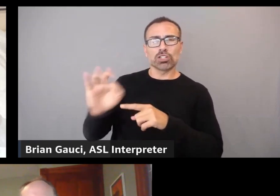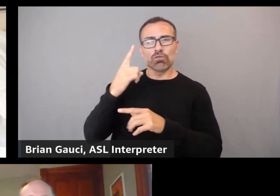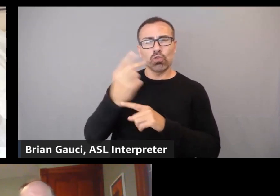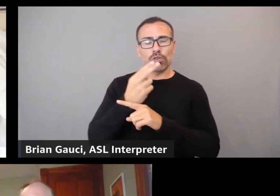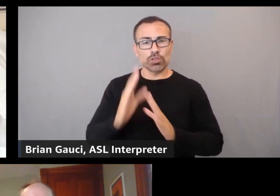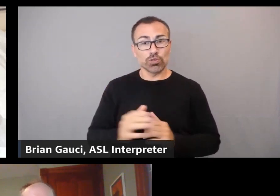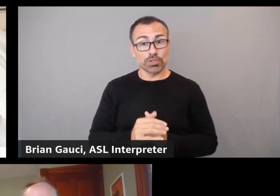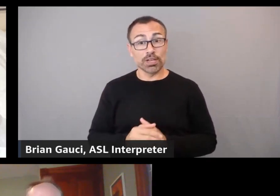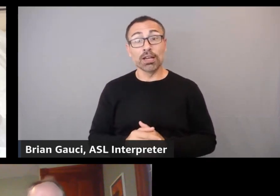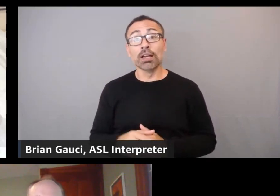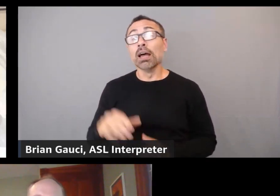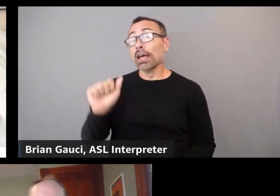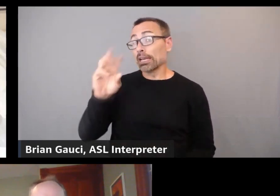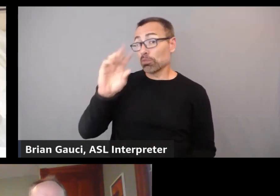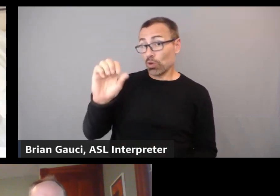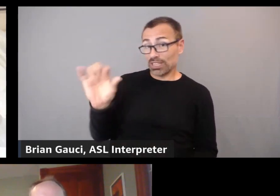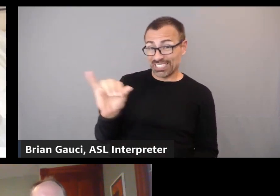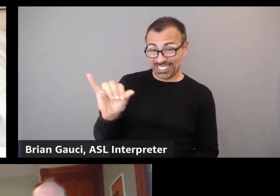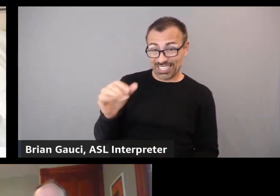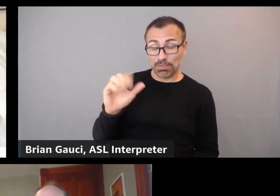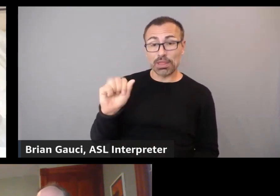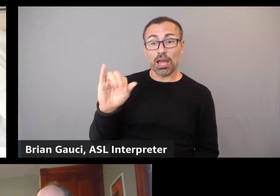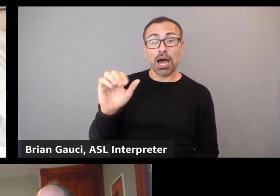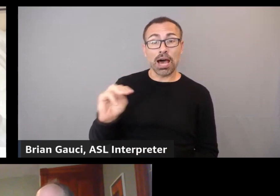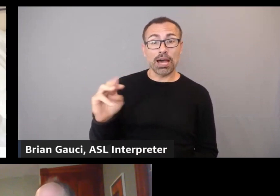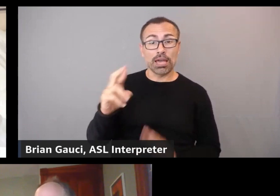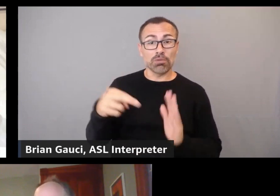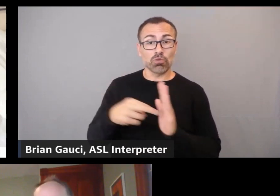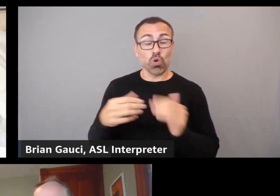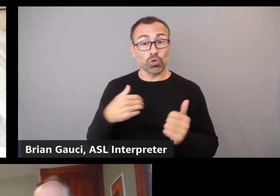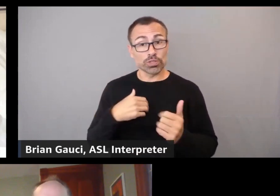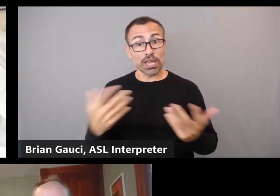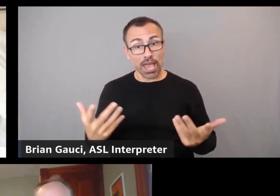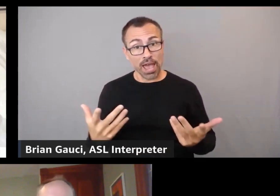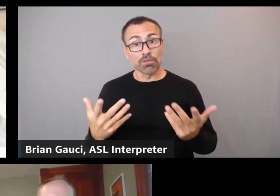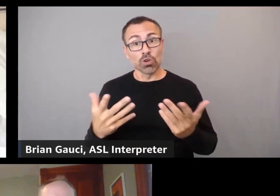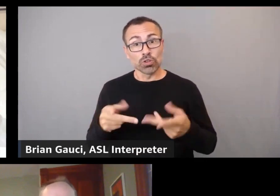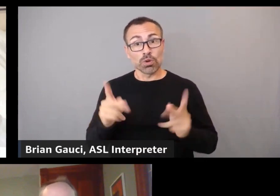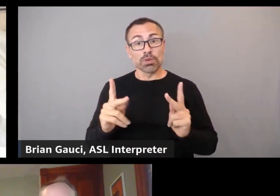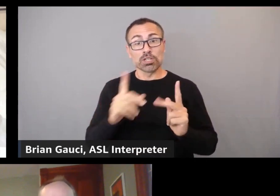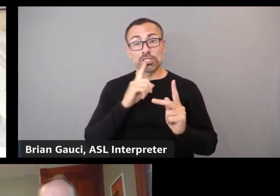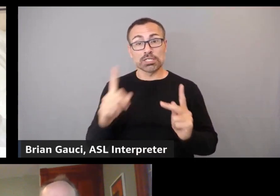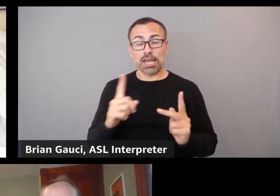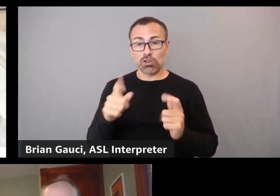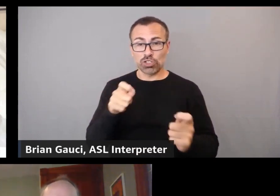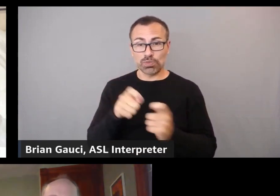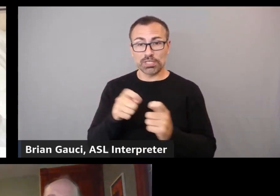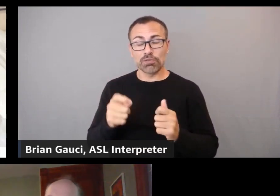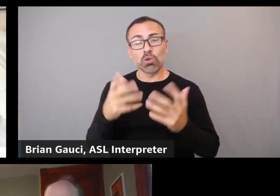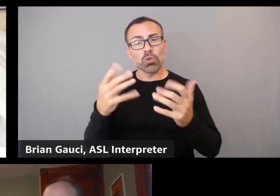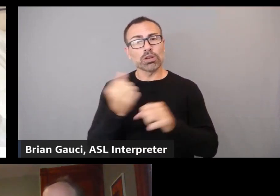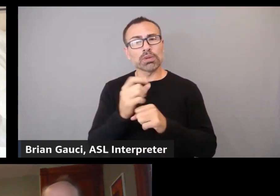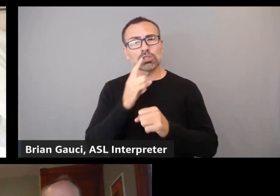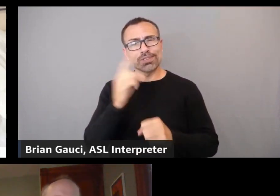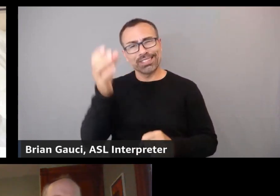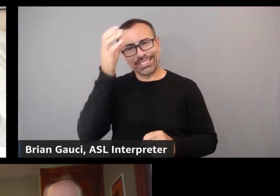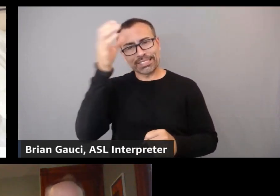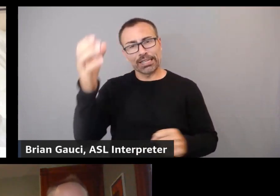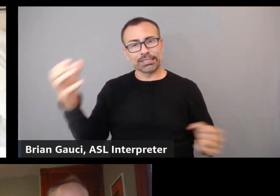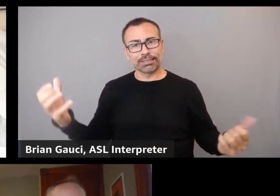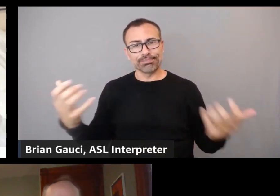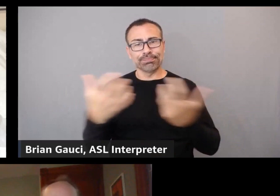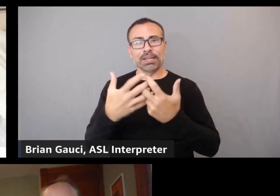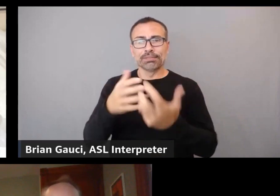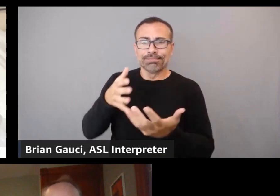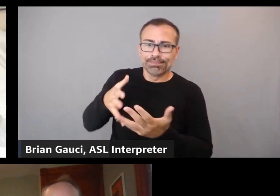IAM roles, we have fine-grained permissions. And we wanted to make sure that this concept of fine-grained job-based permissions flows from end to end,